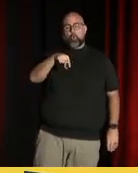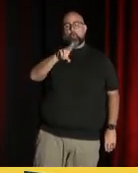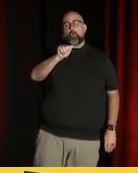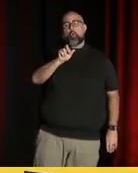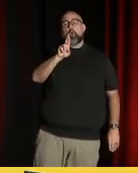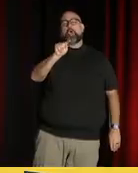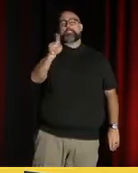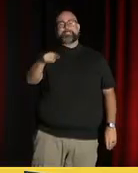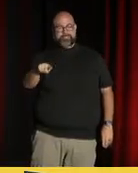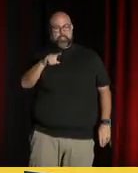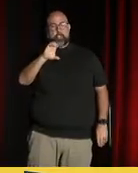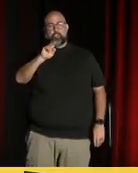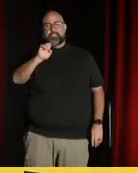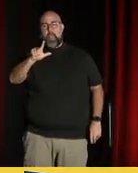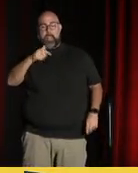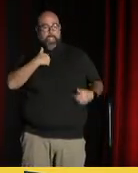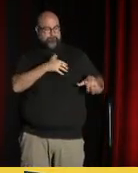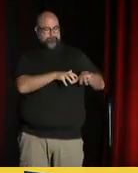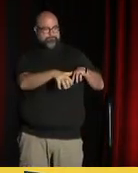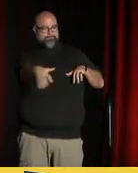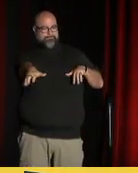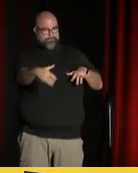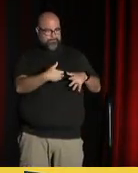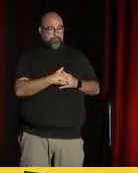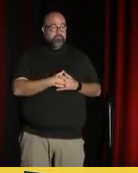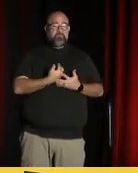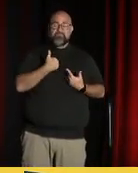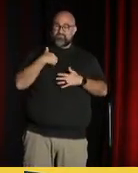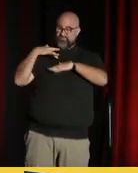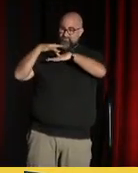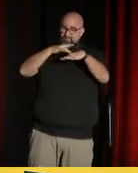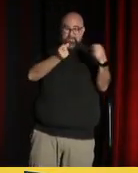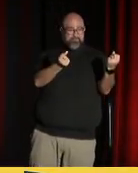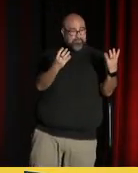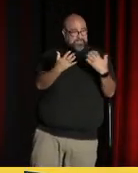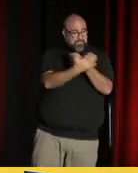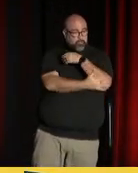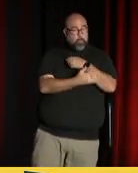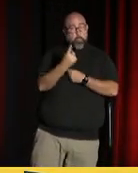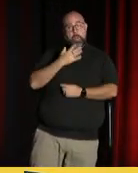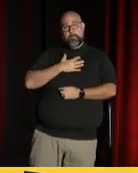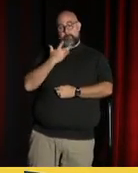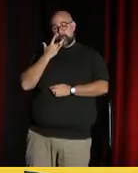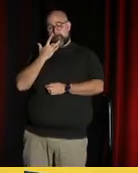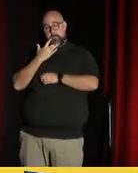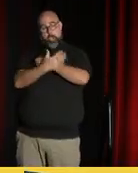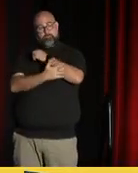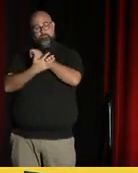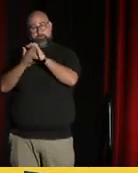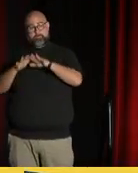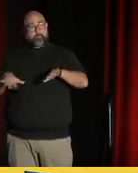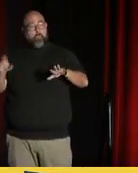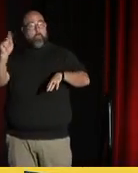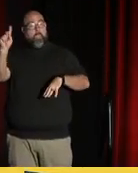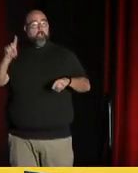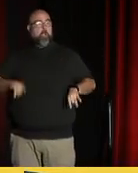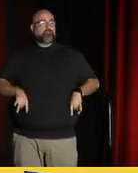So I get to travel a lot. I mentioned that I've been to a lot of countries. One of my favorite countries in the whole world is